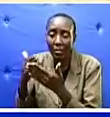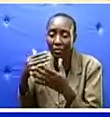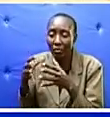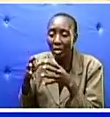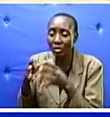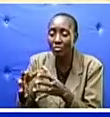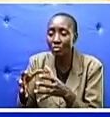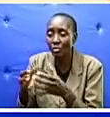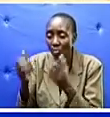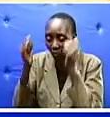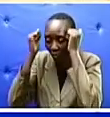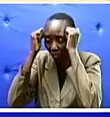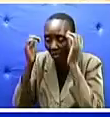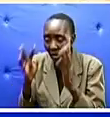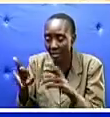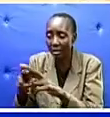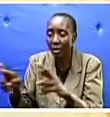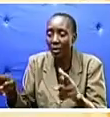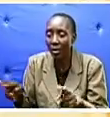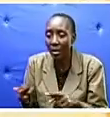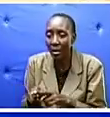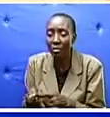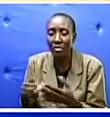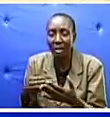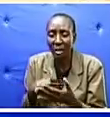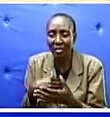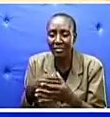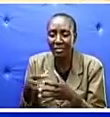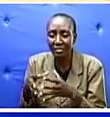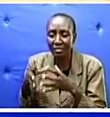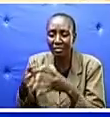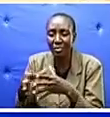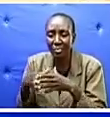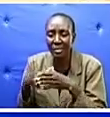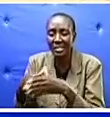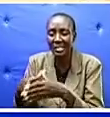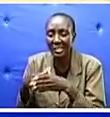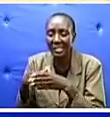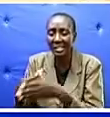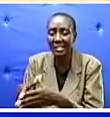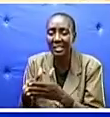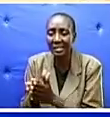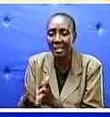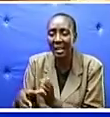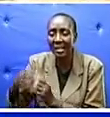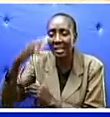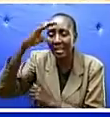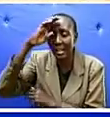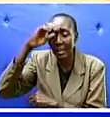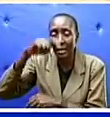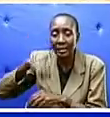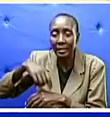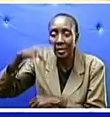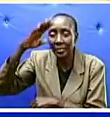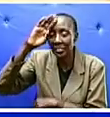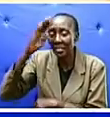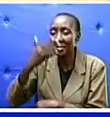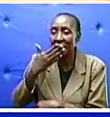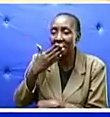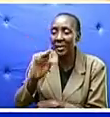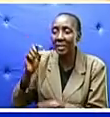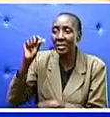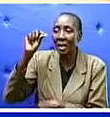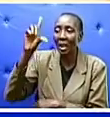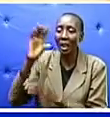students, they were in a room doing a group sex. You see, they are drinking. And the moment you drink, you're not in your sober mind to